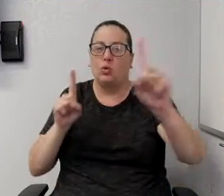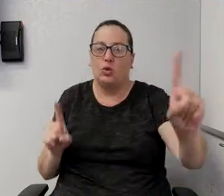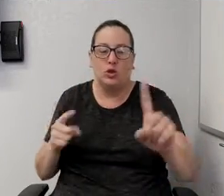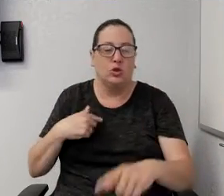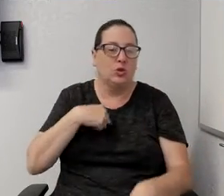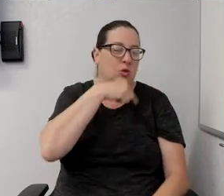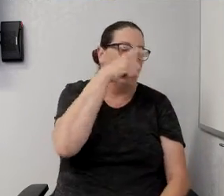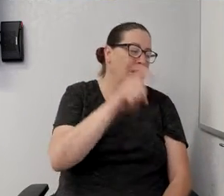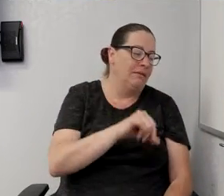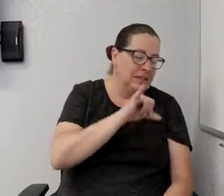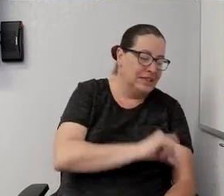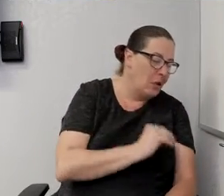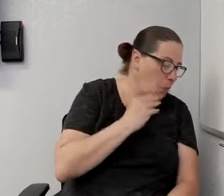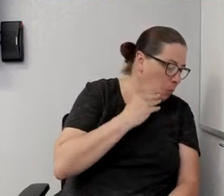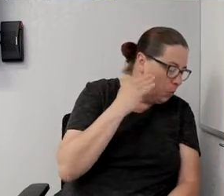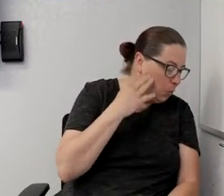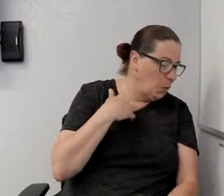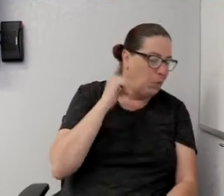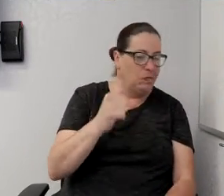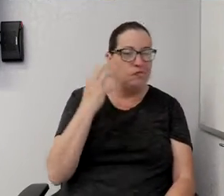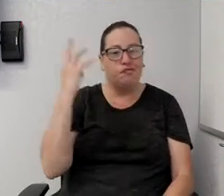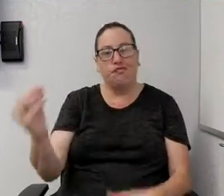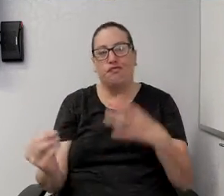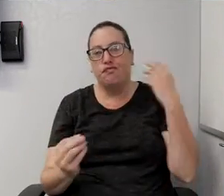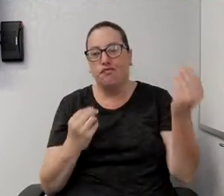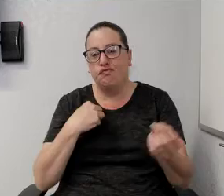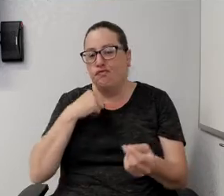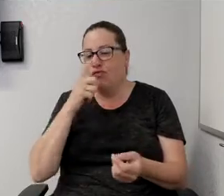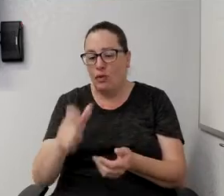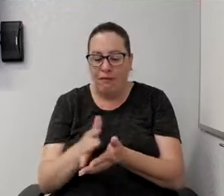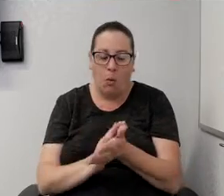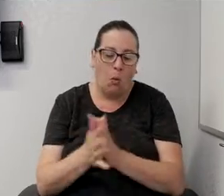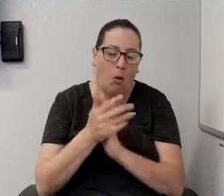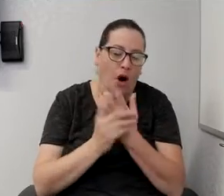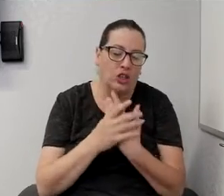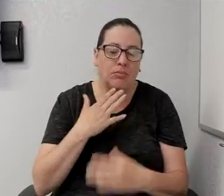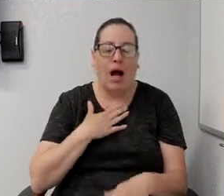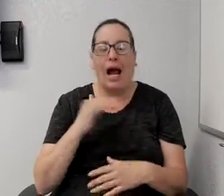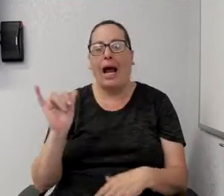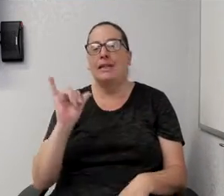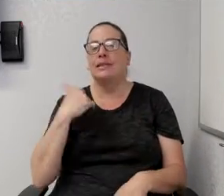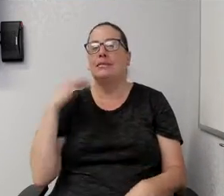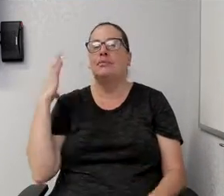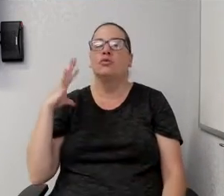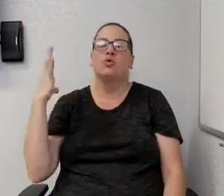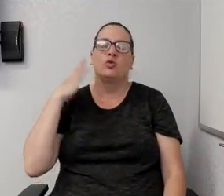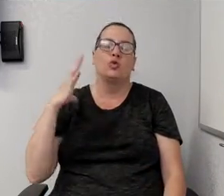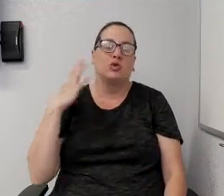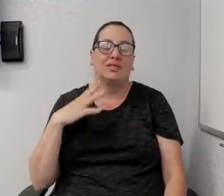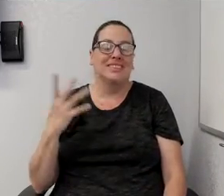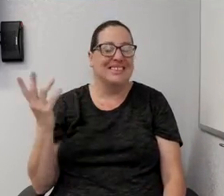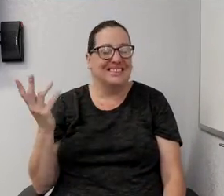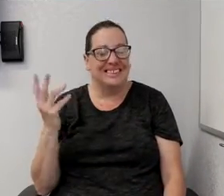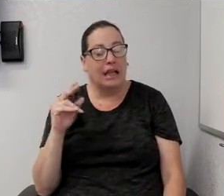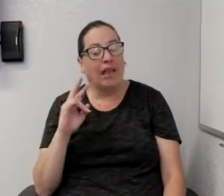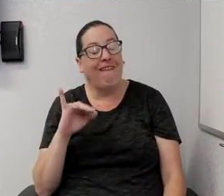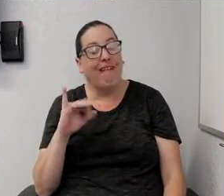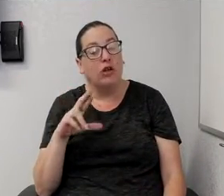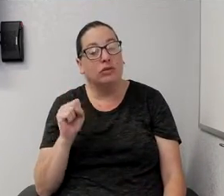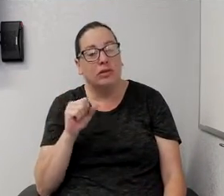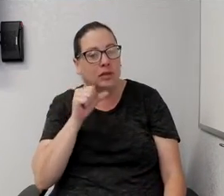to shelter in home. I can now start. I don't need to wash my hands like I used to. The virus isn't going